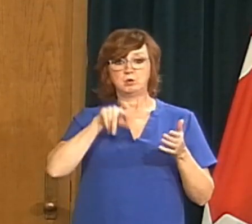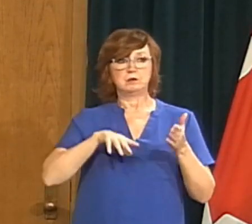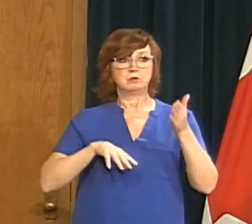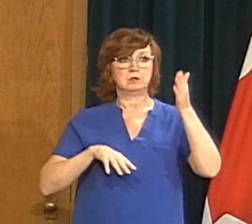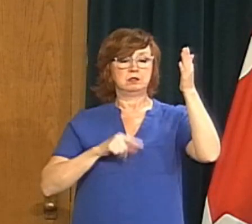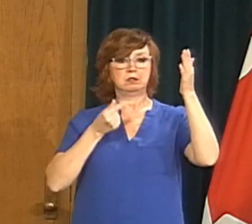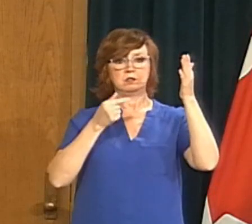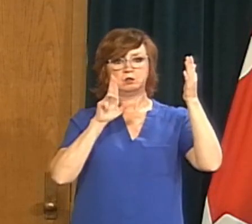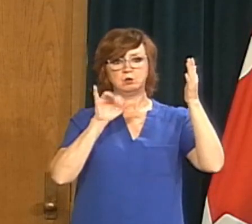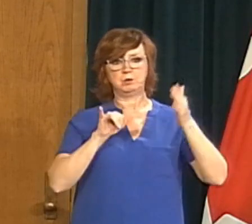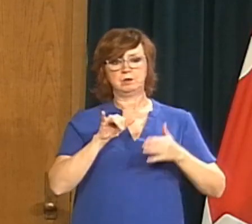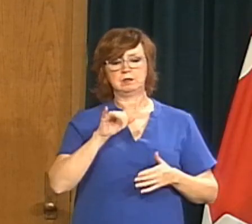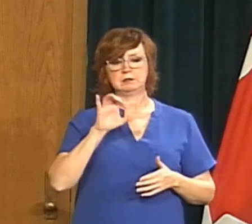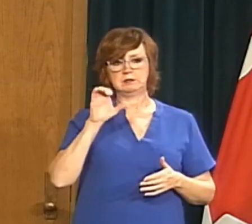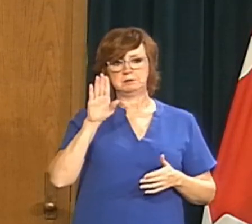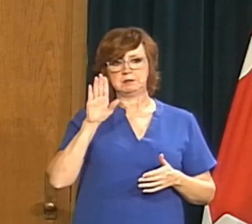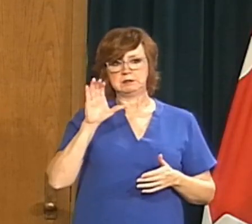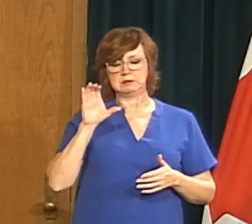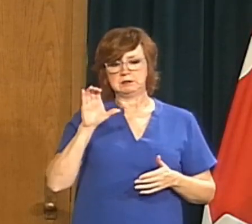We have Guy Quenville with CBC.